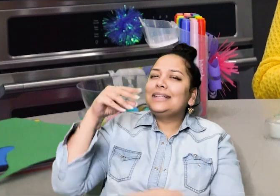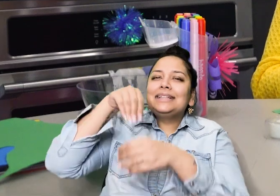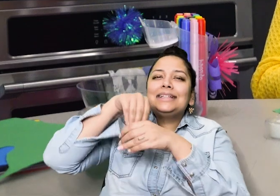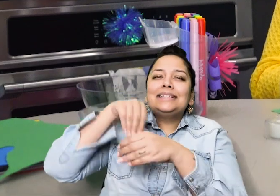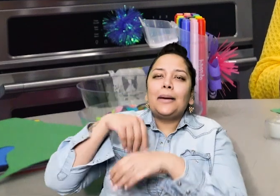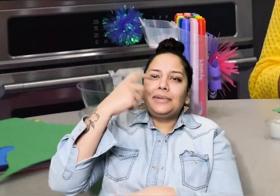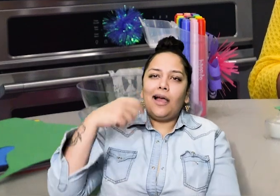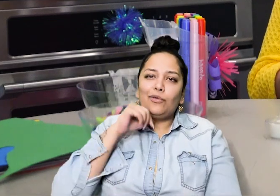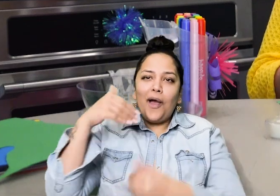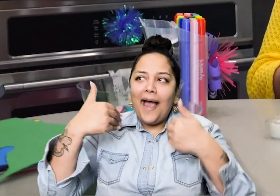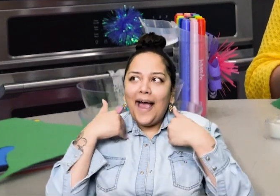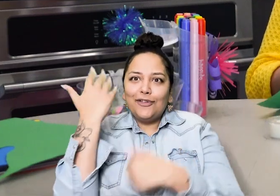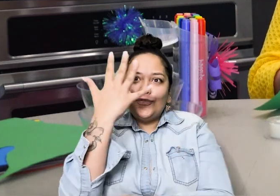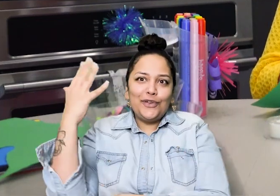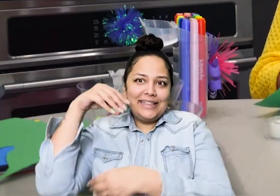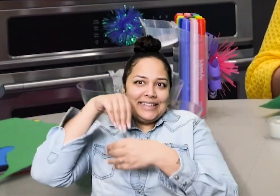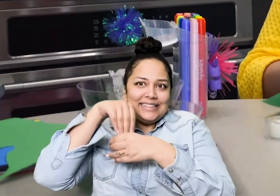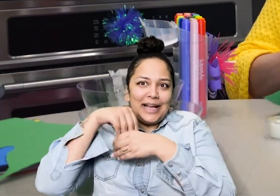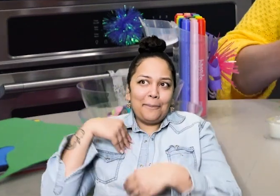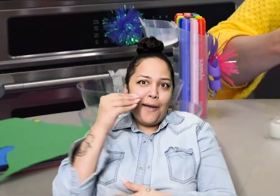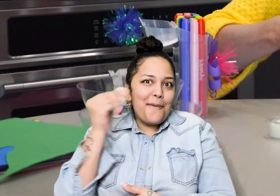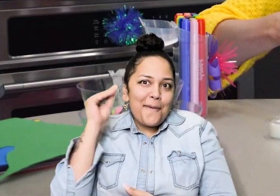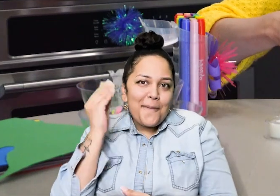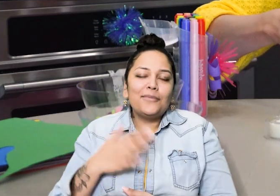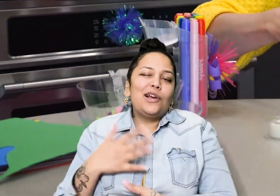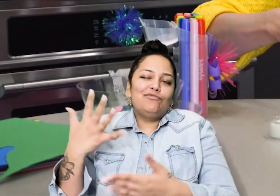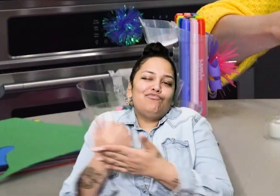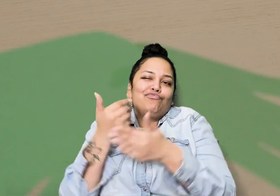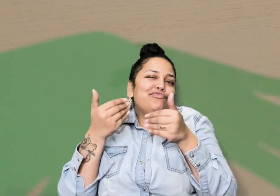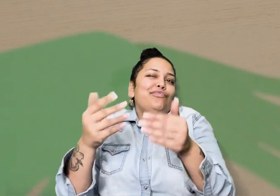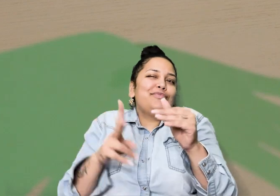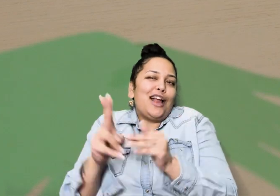see it indoors because I don't have a palm tree indoors.